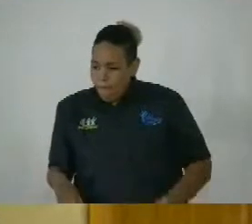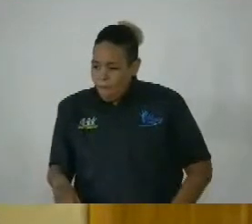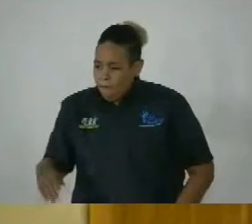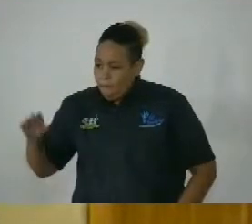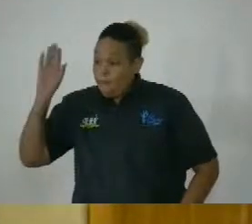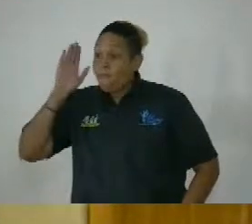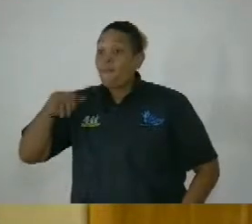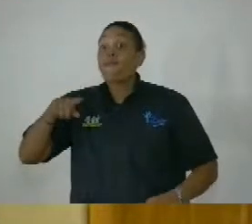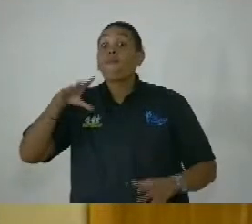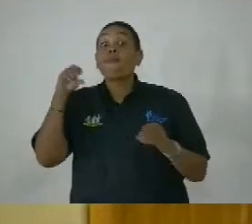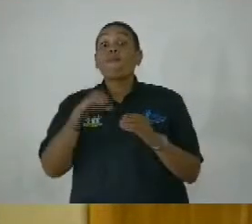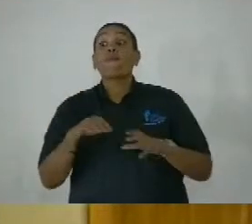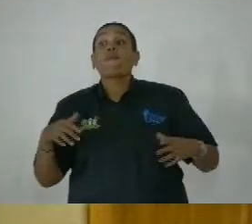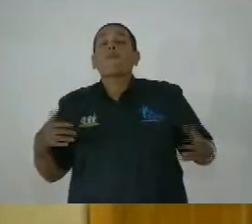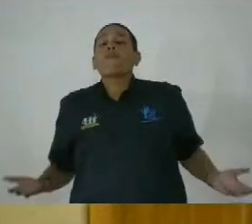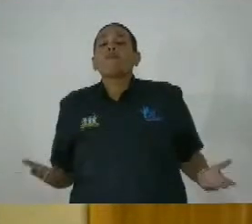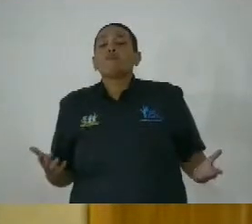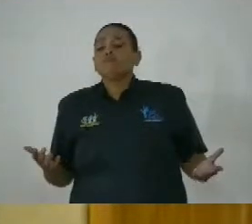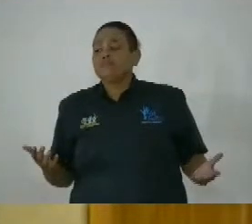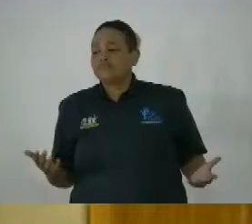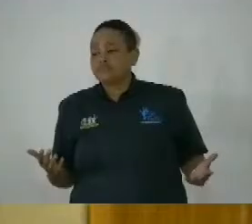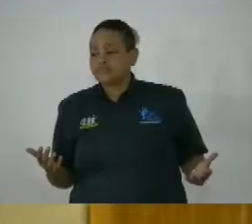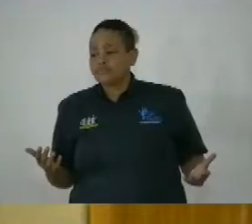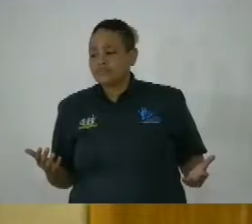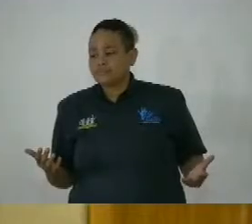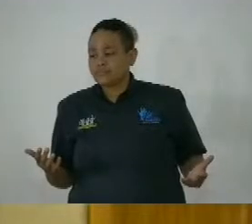All this is part of